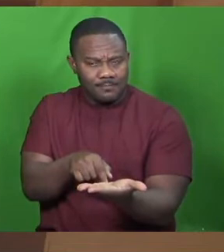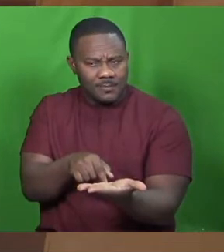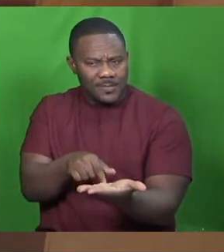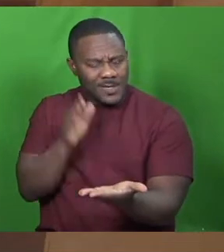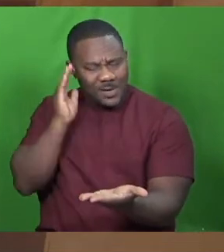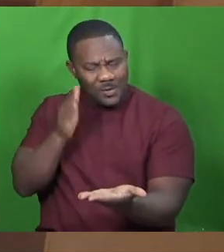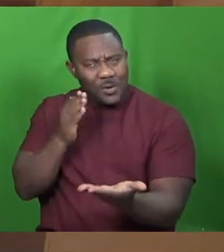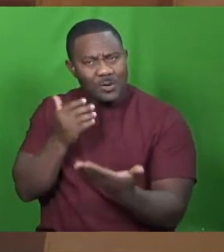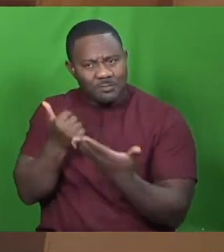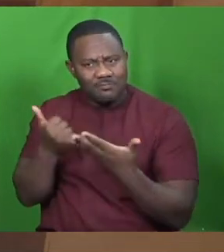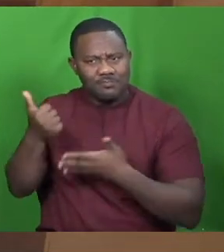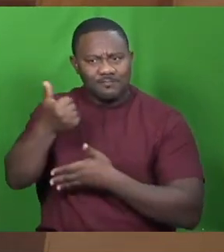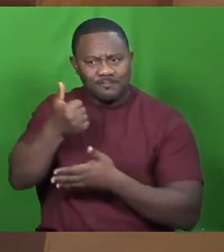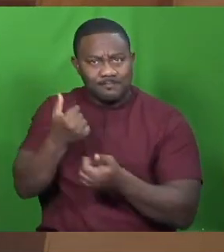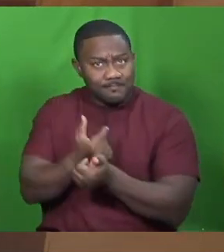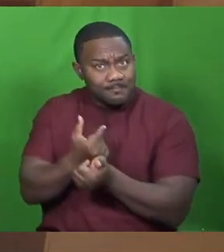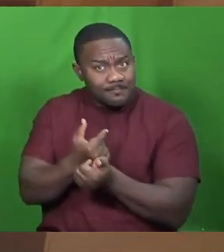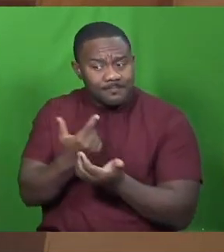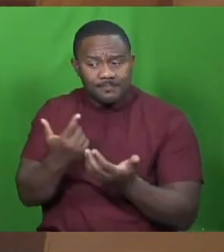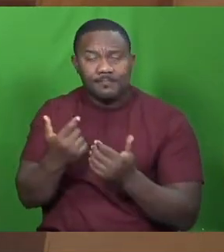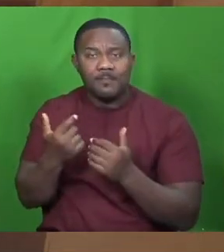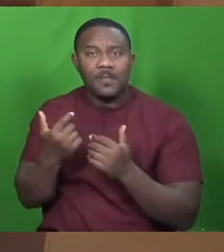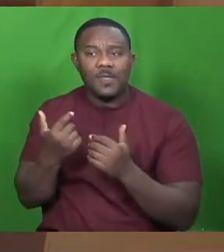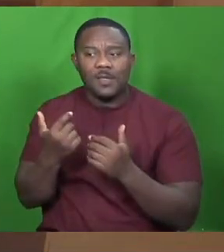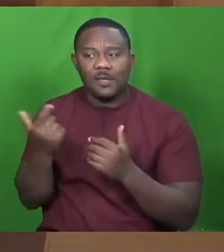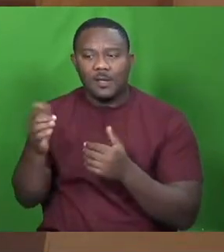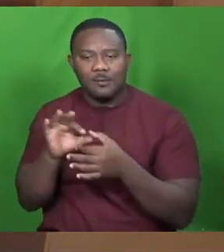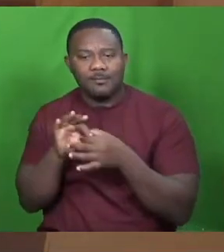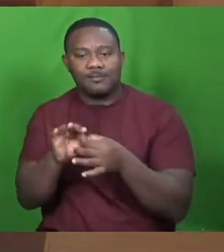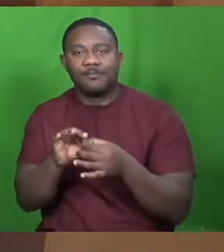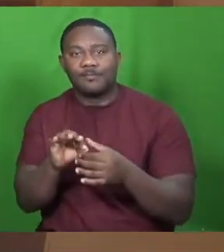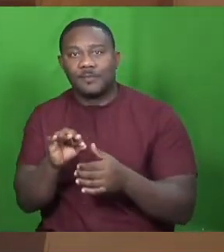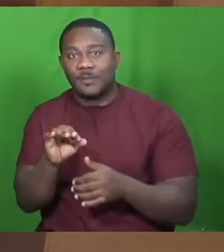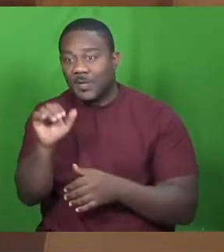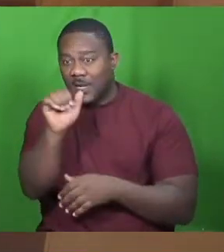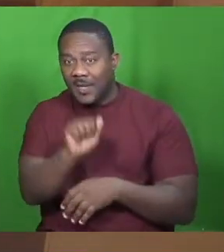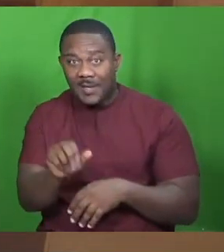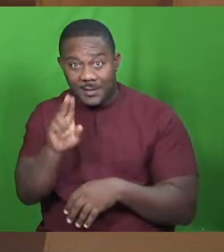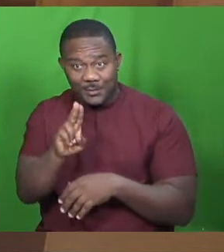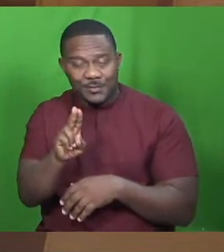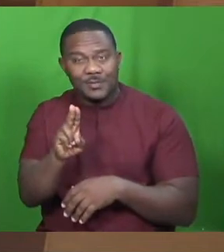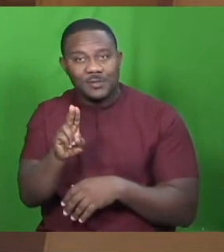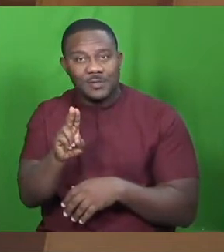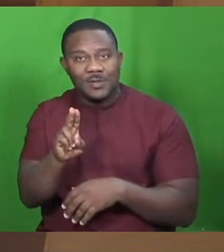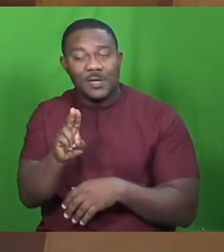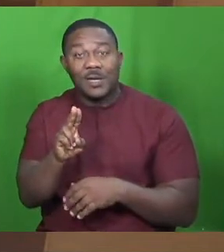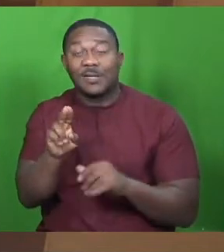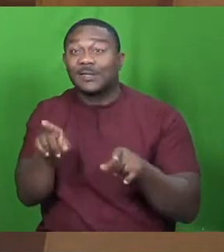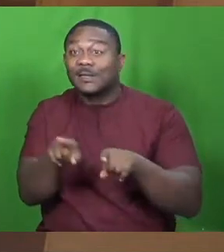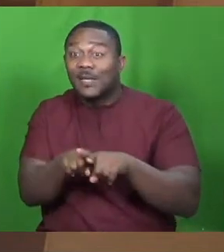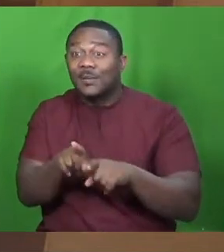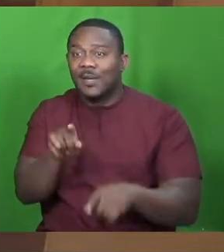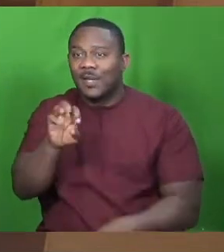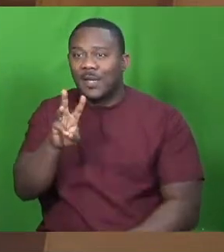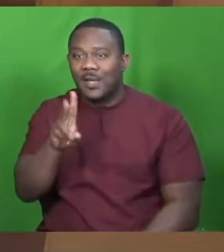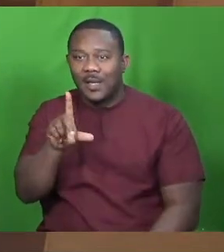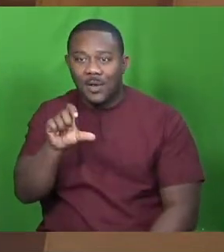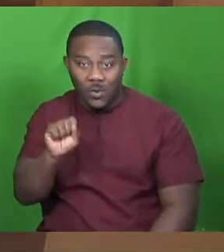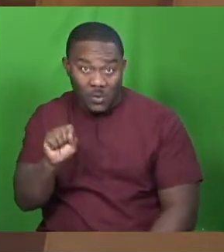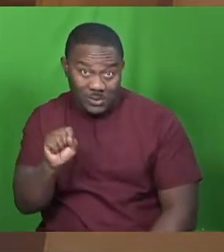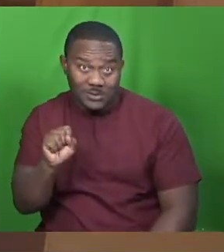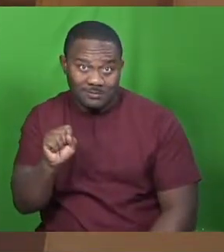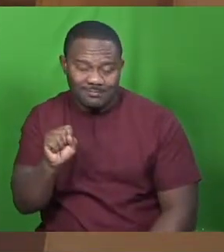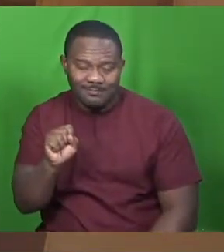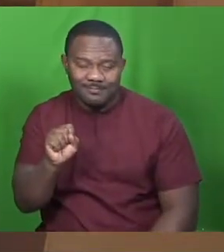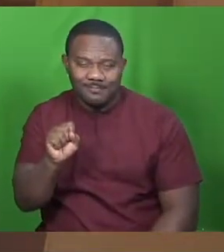image as a country which is committed to the African Union and ECOWAS. Speaker, I